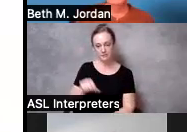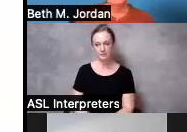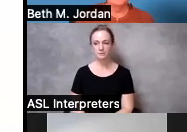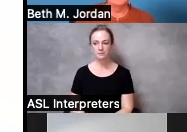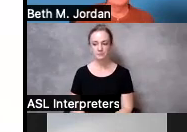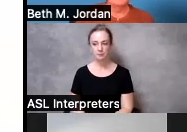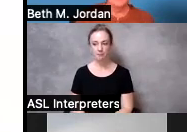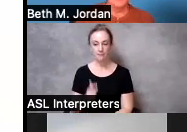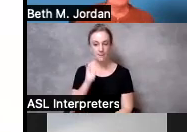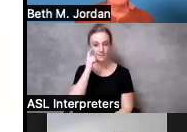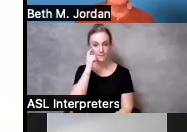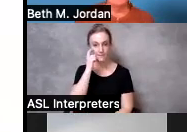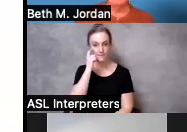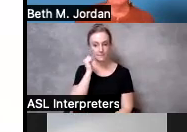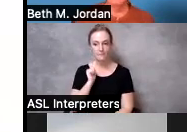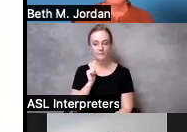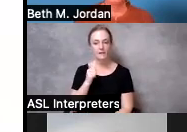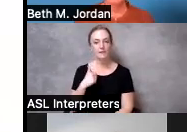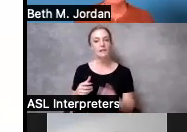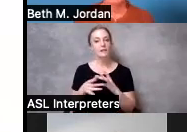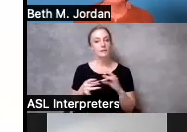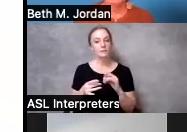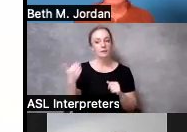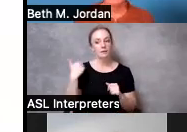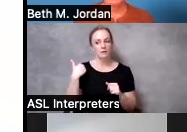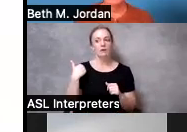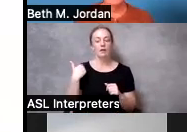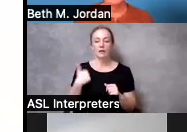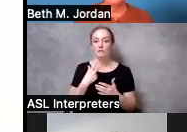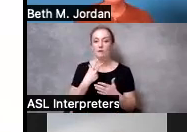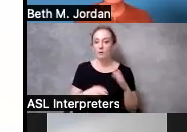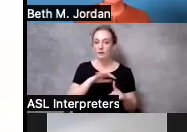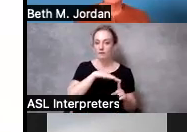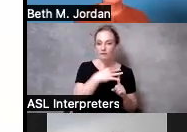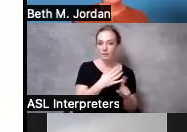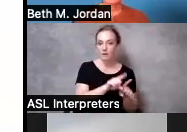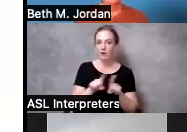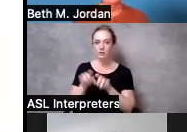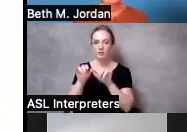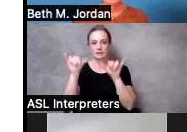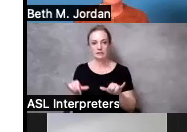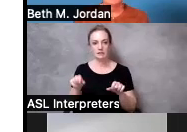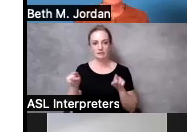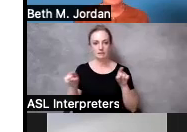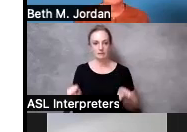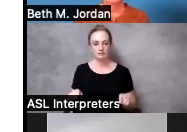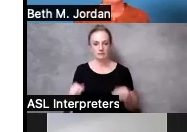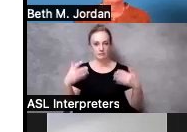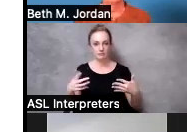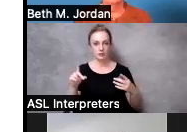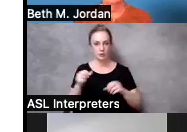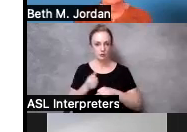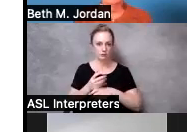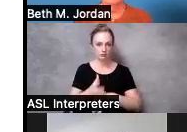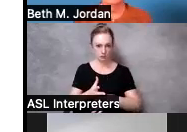All right, thanks, Lee. As we mentioned previously, there are both environmental and system factors that have contributed to the ongoing crisis in